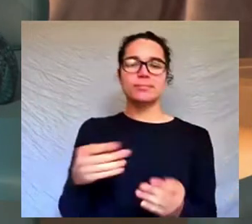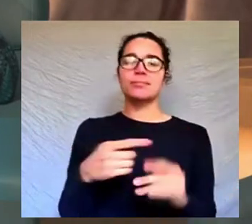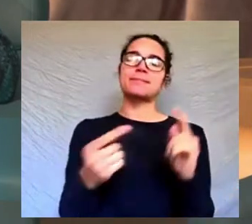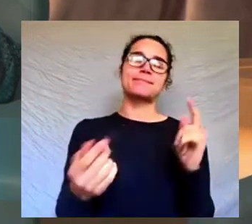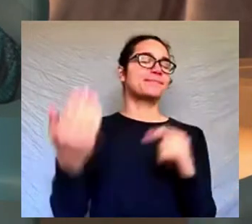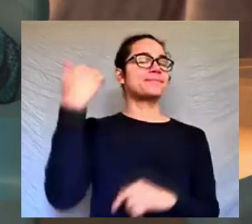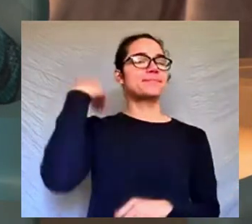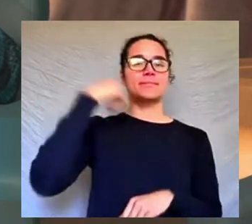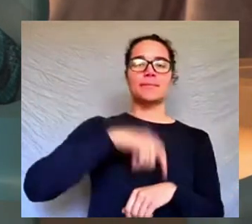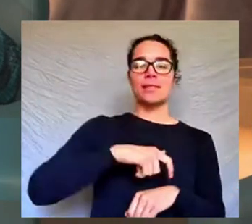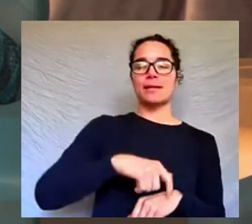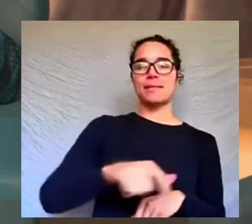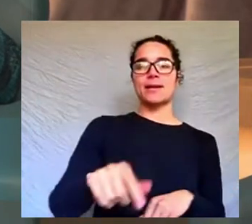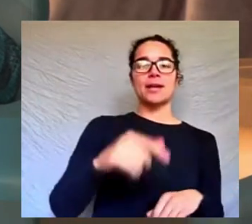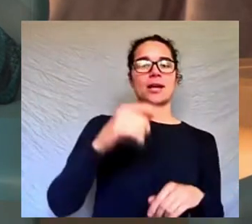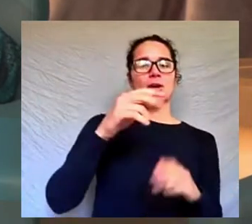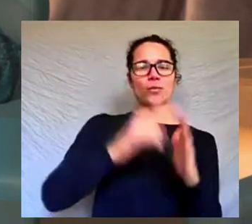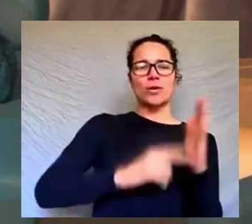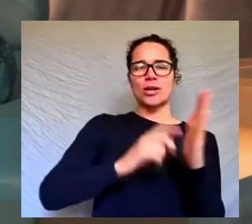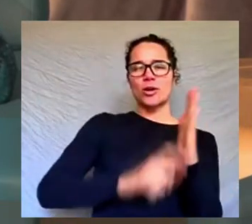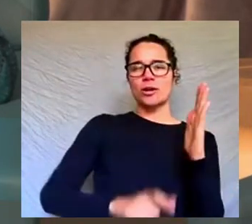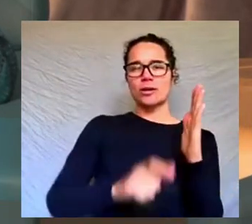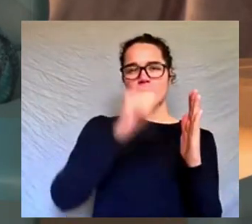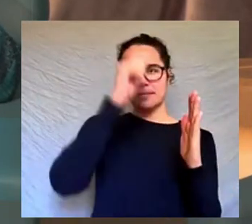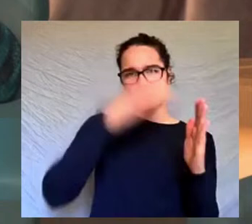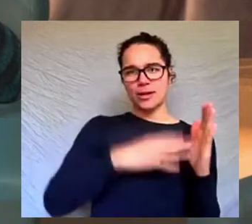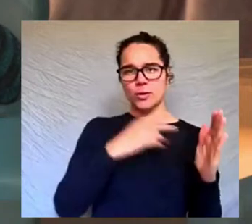Puerto Rico who had whose plane